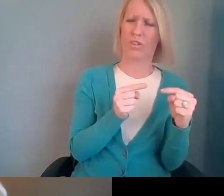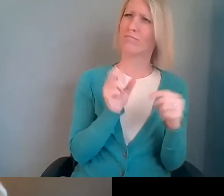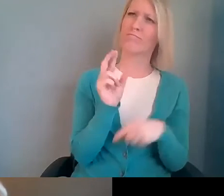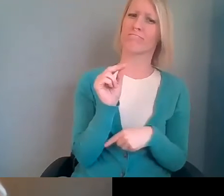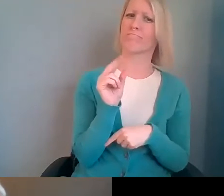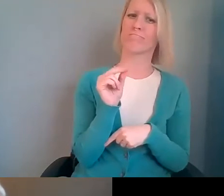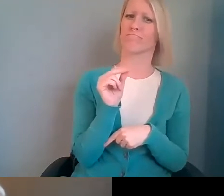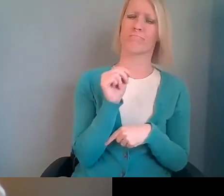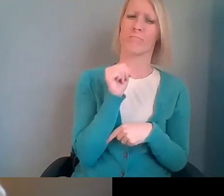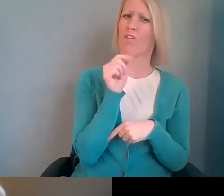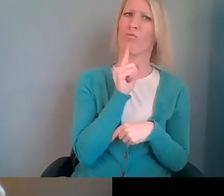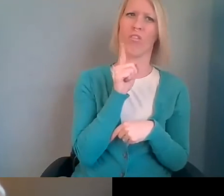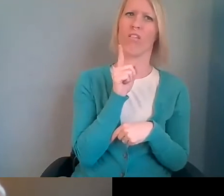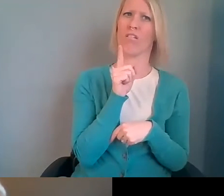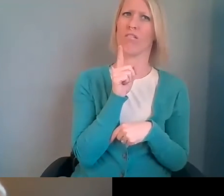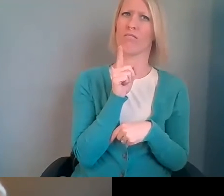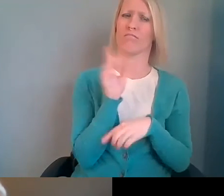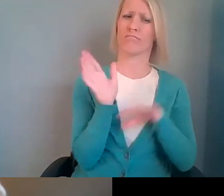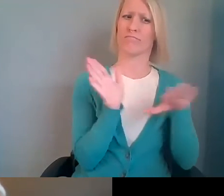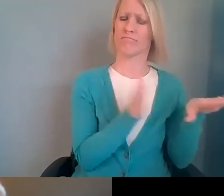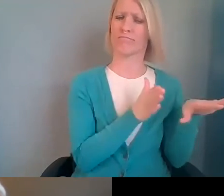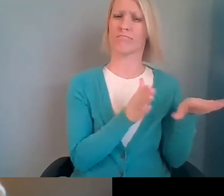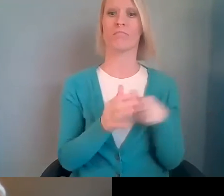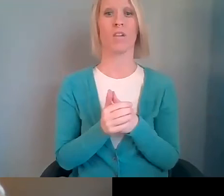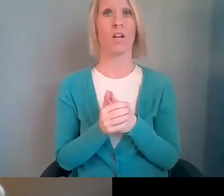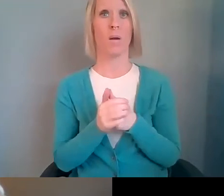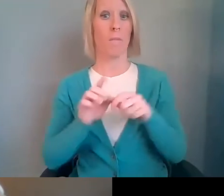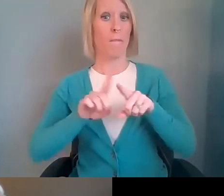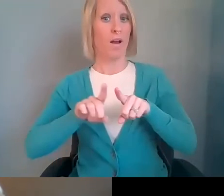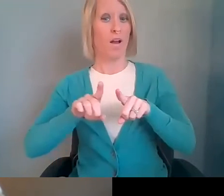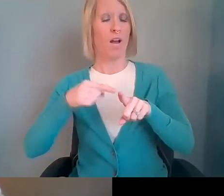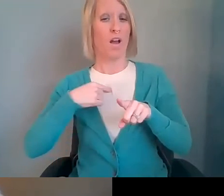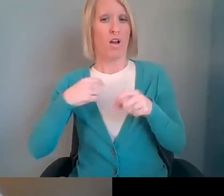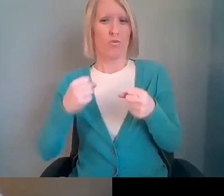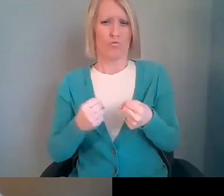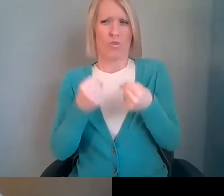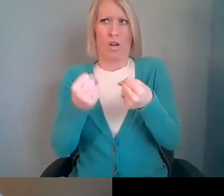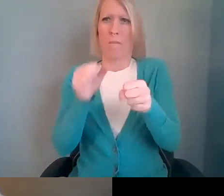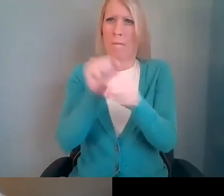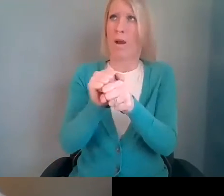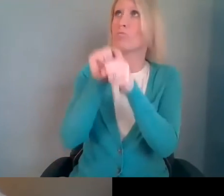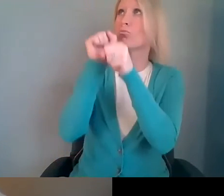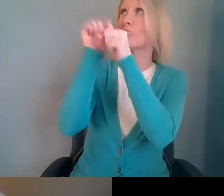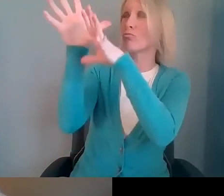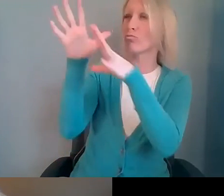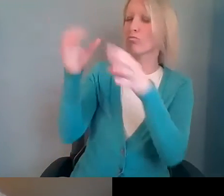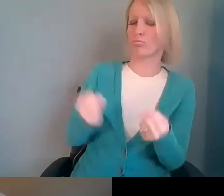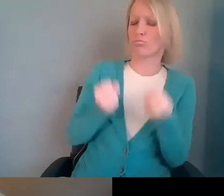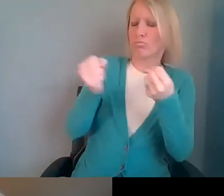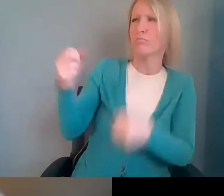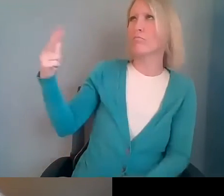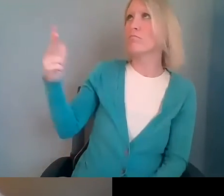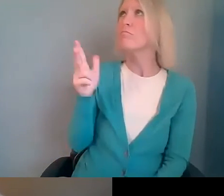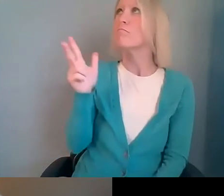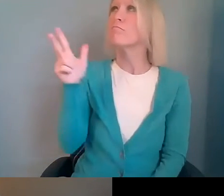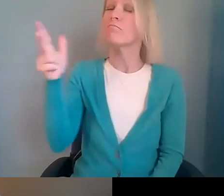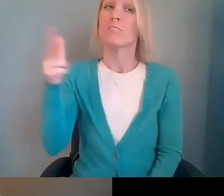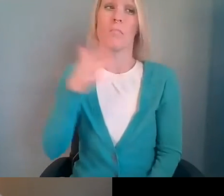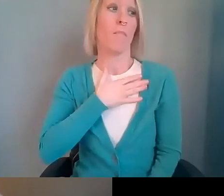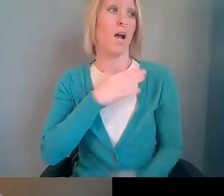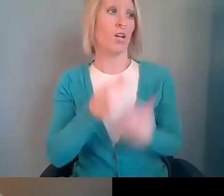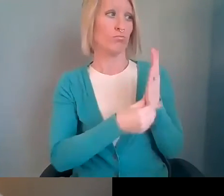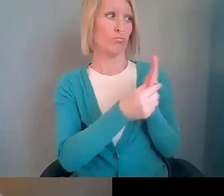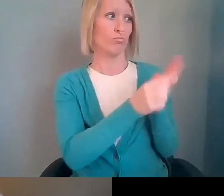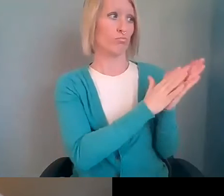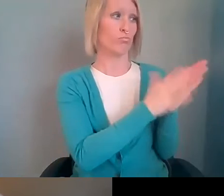And I made a drive up in the mountains, and I took the journal with me, and I sat on a rock up